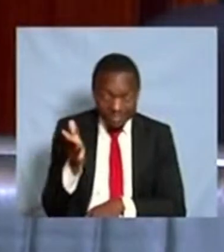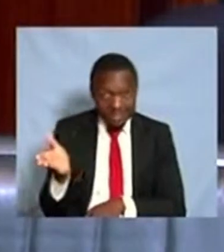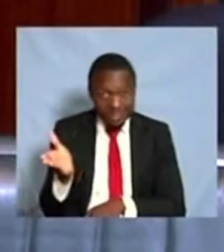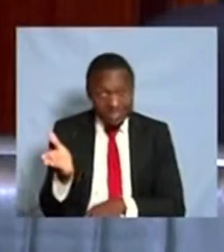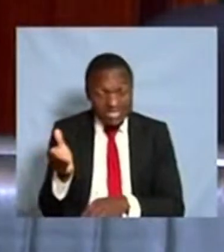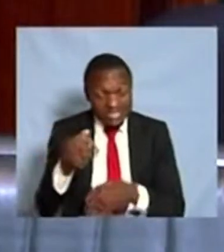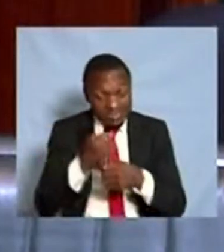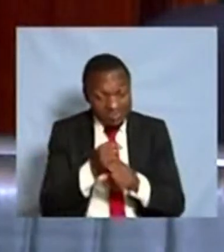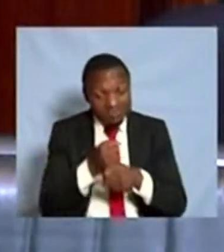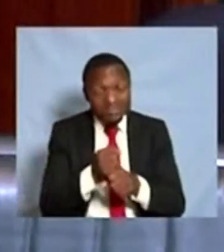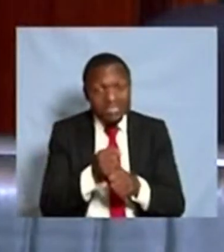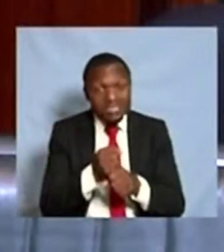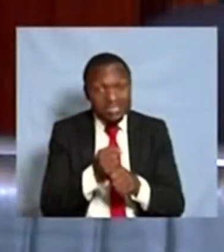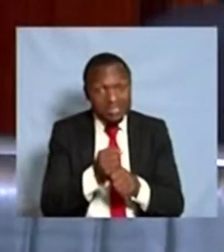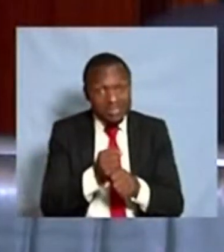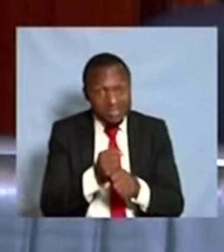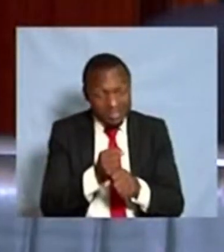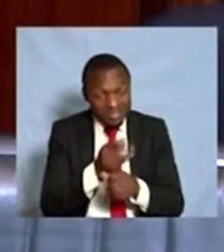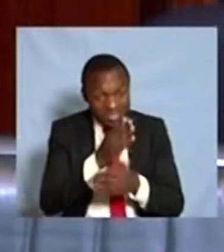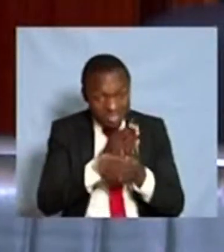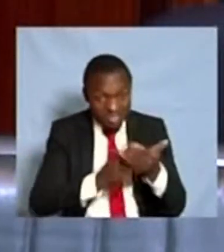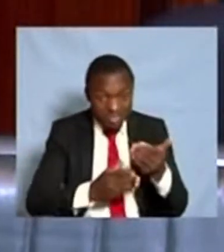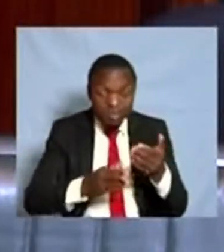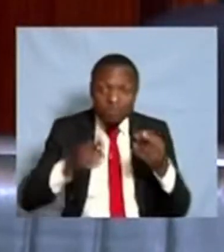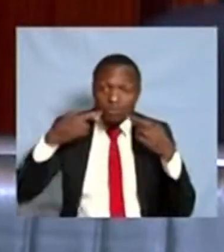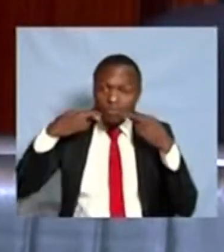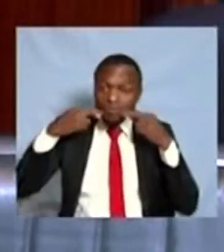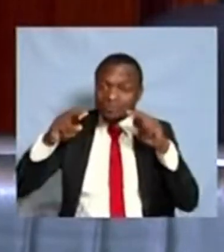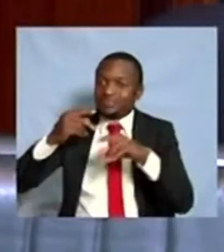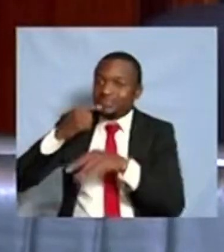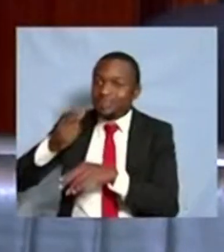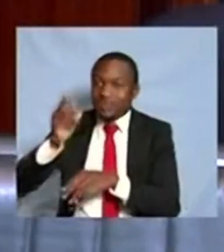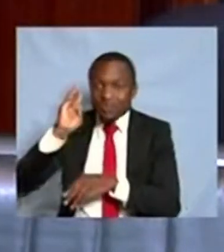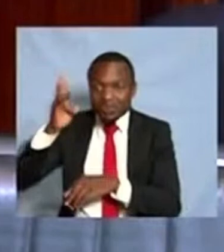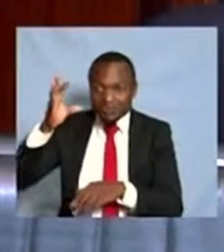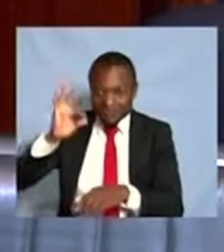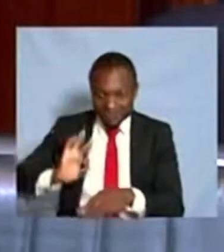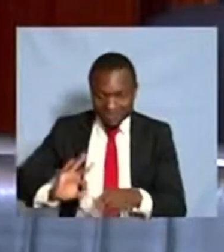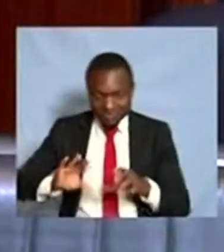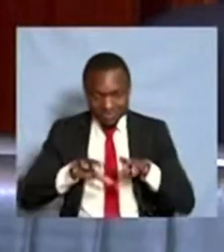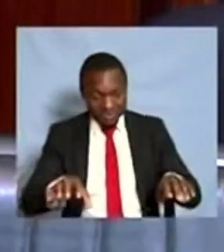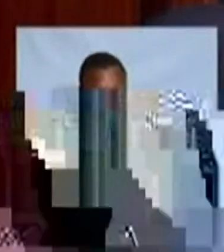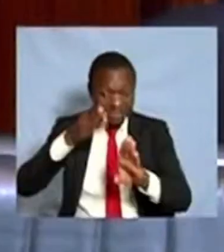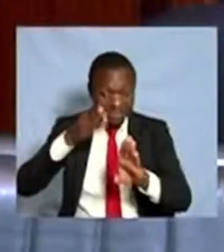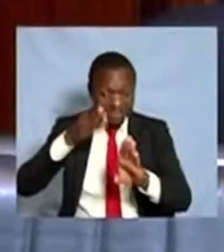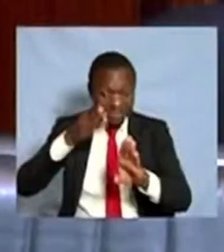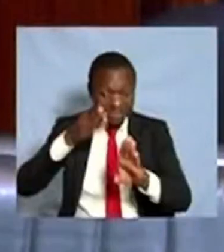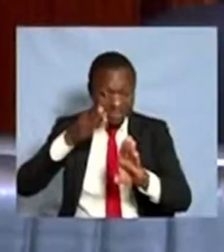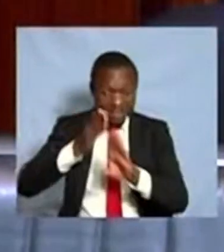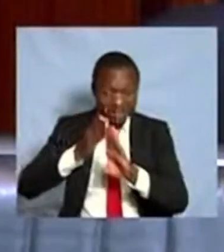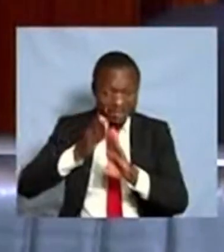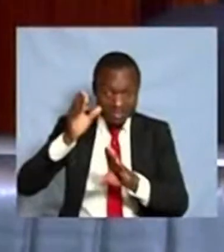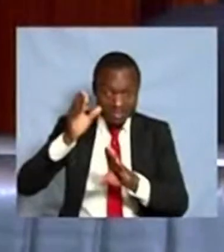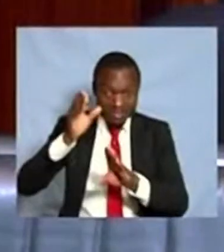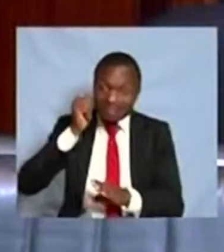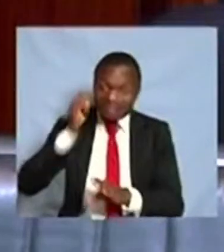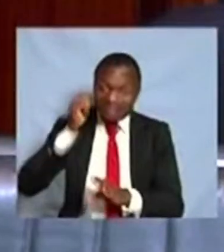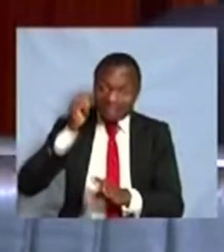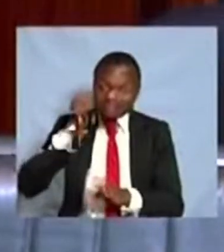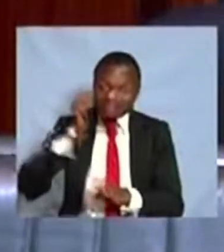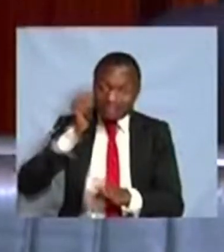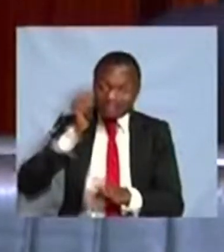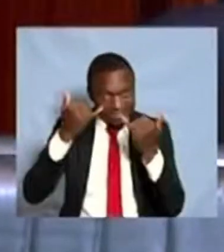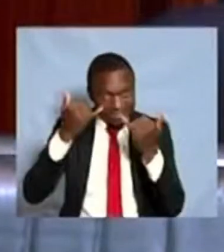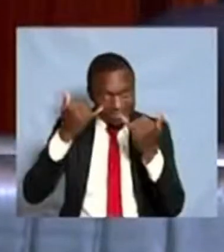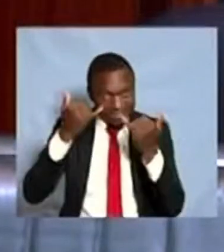the results that he mentioned that will benefit our children, particularly our child. He did mention